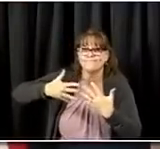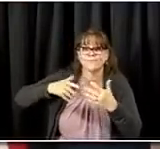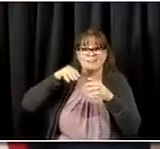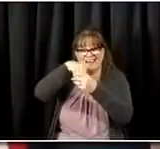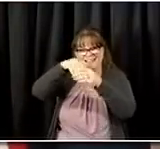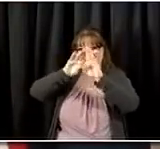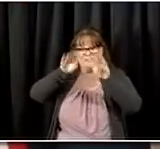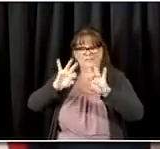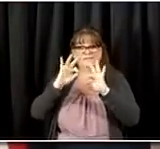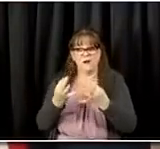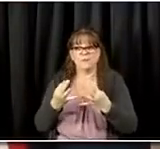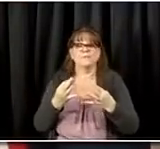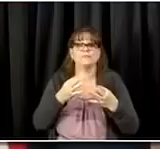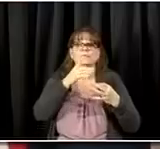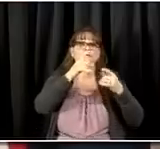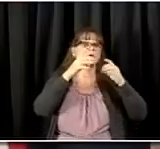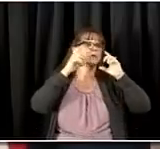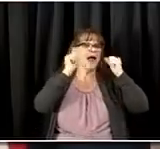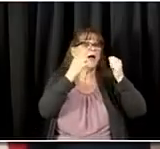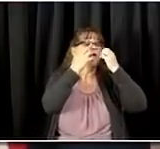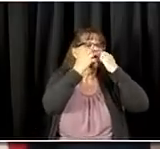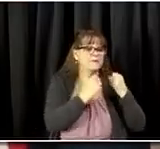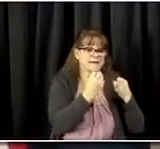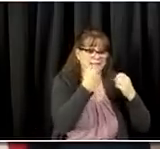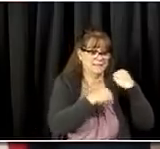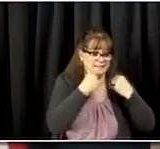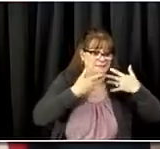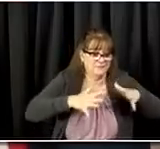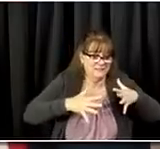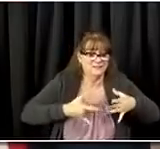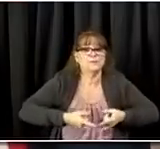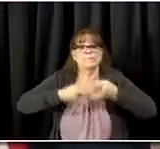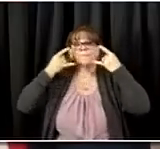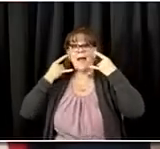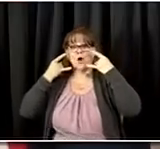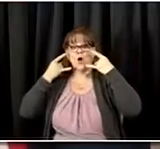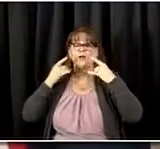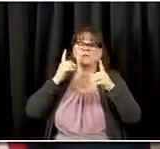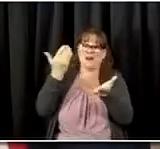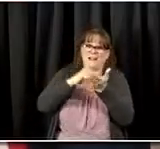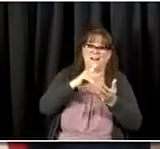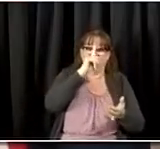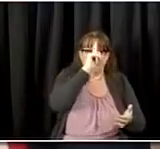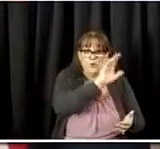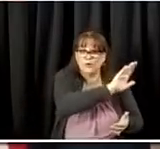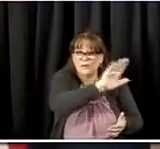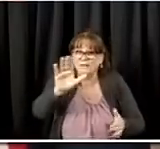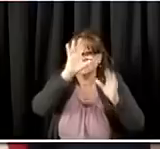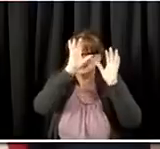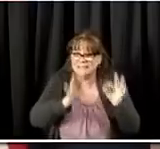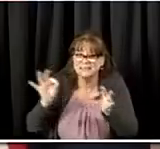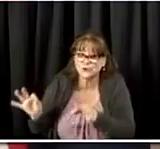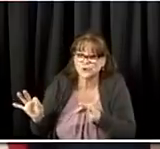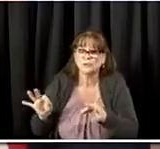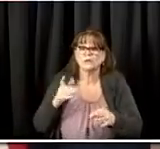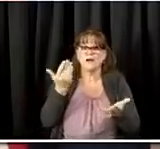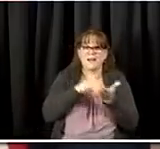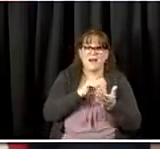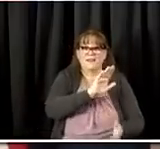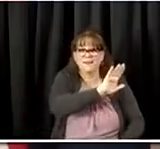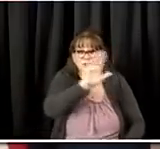eat. It's up to you. Personal responsibility, consequences. You've seen the data. You know where we are. 1